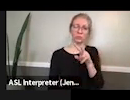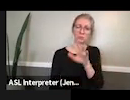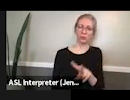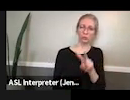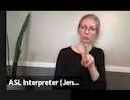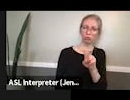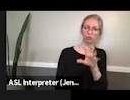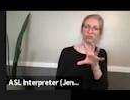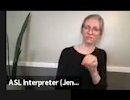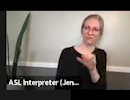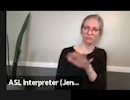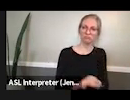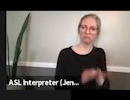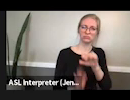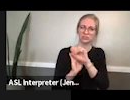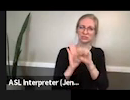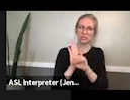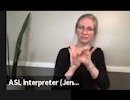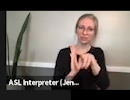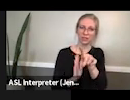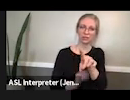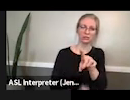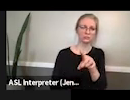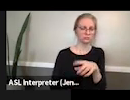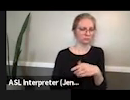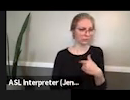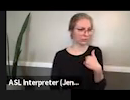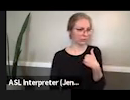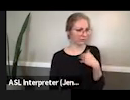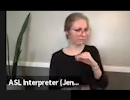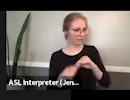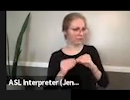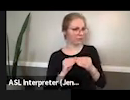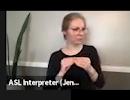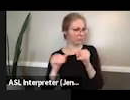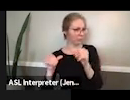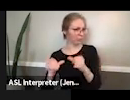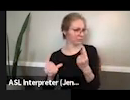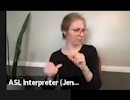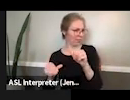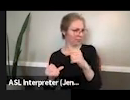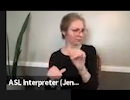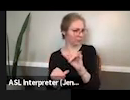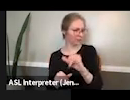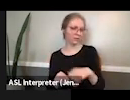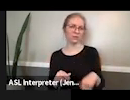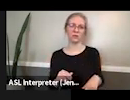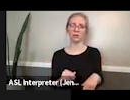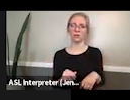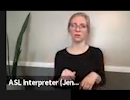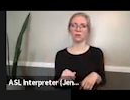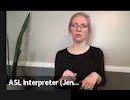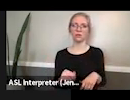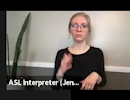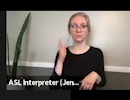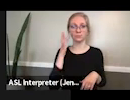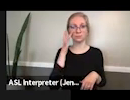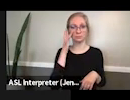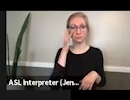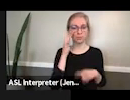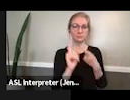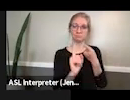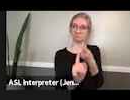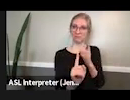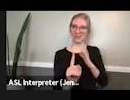Indiana. I've got that number someplace else. But the main thing that we are